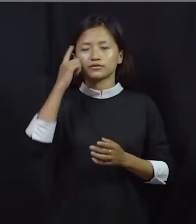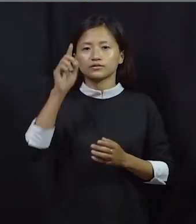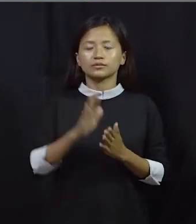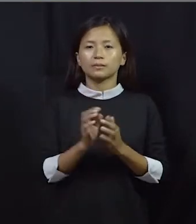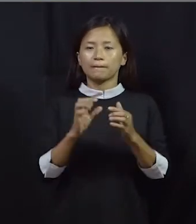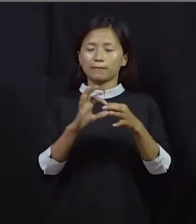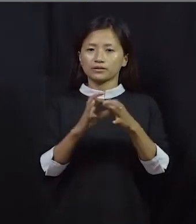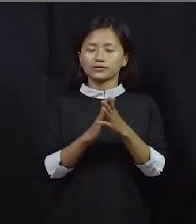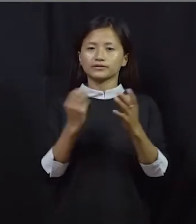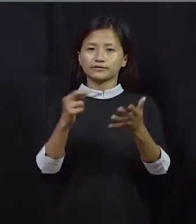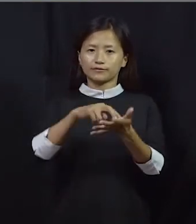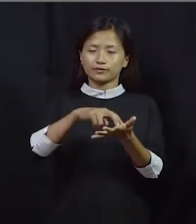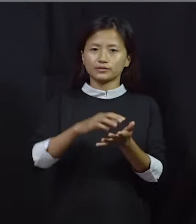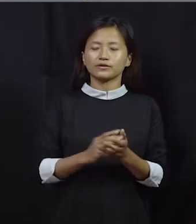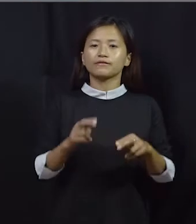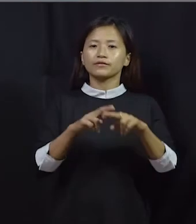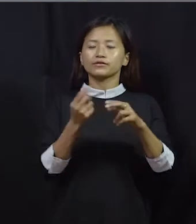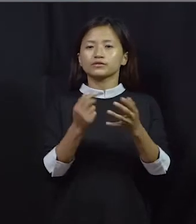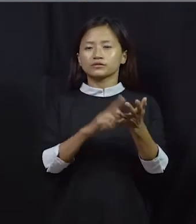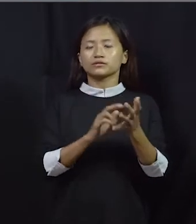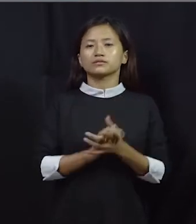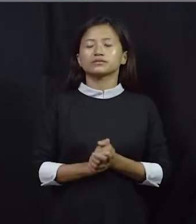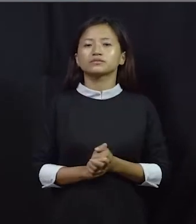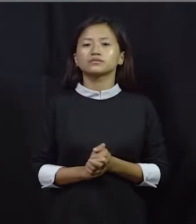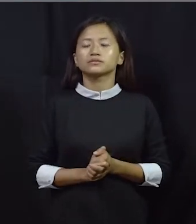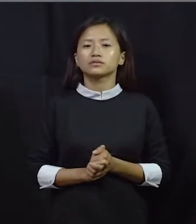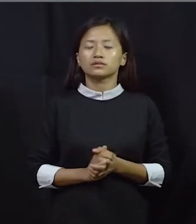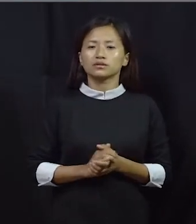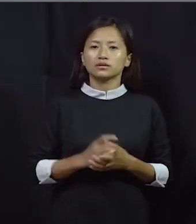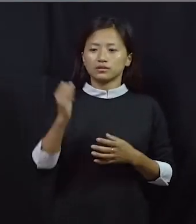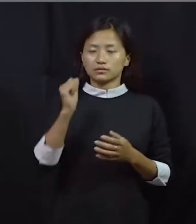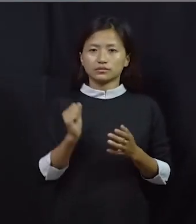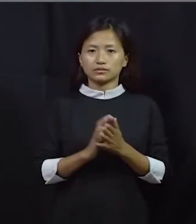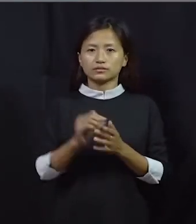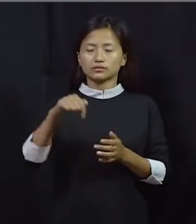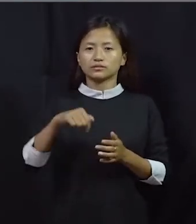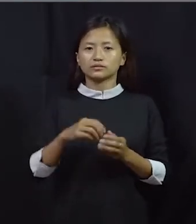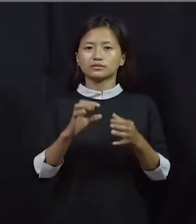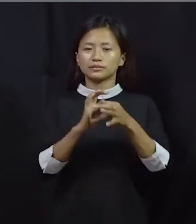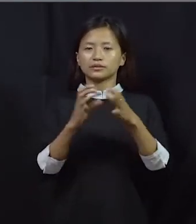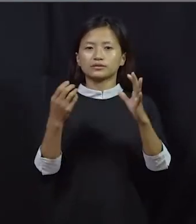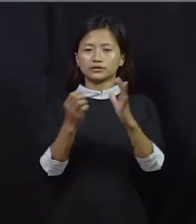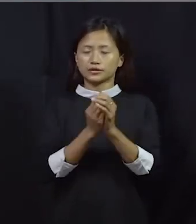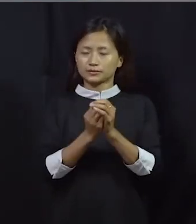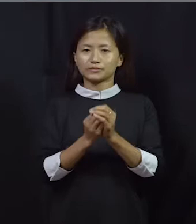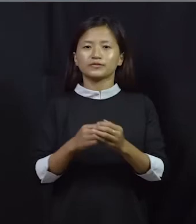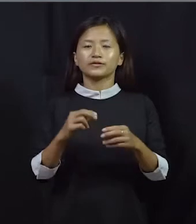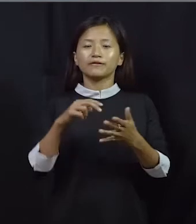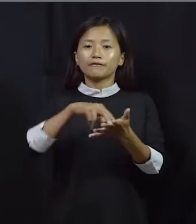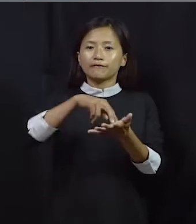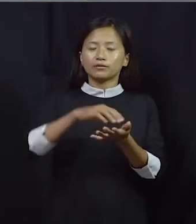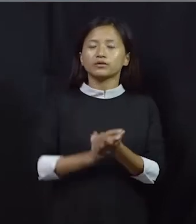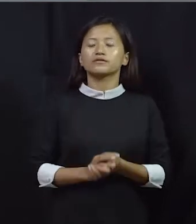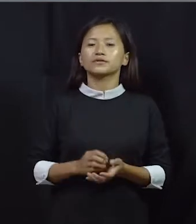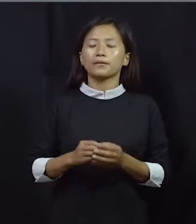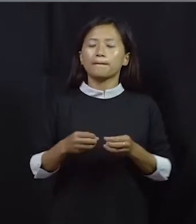partnership firm fundamentals. So this partnership firm is one of